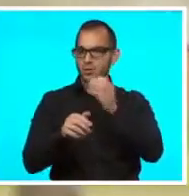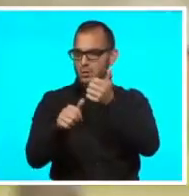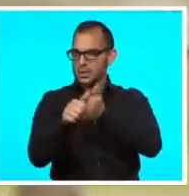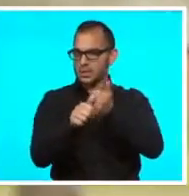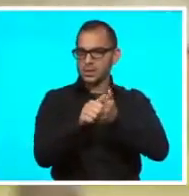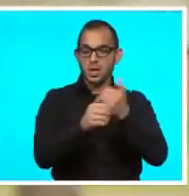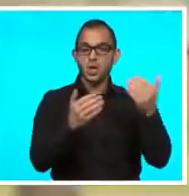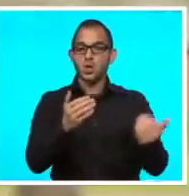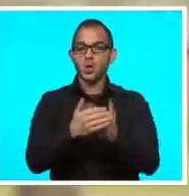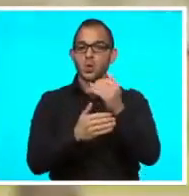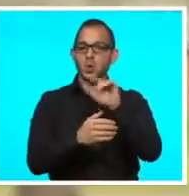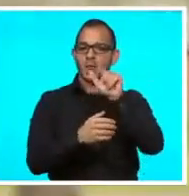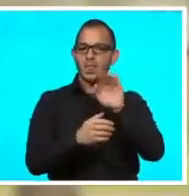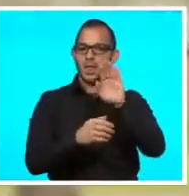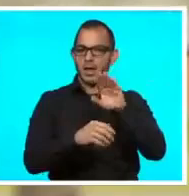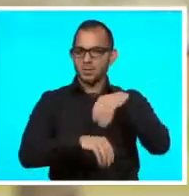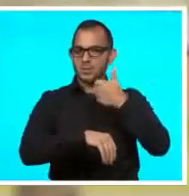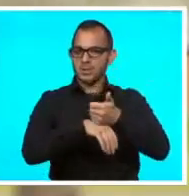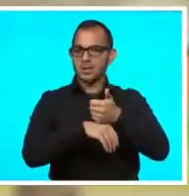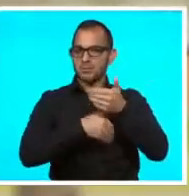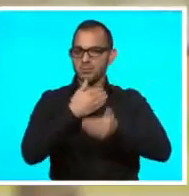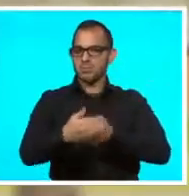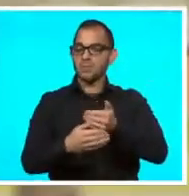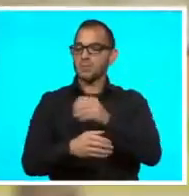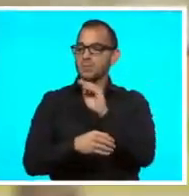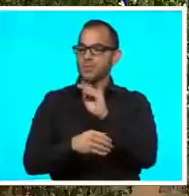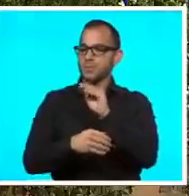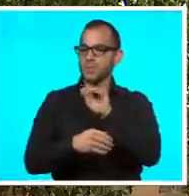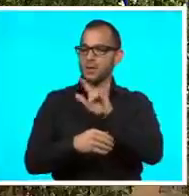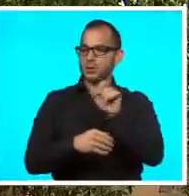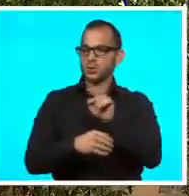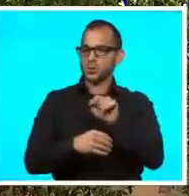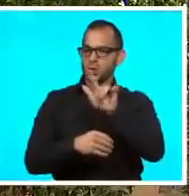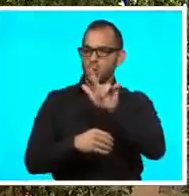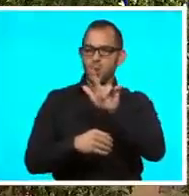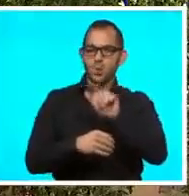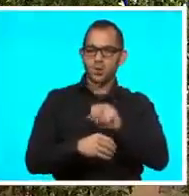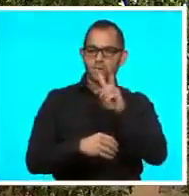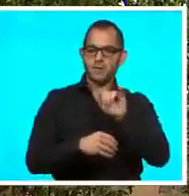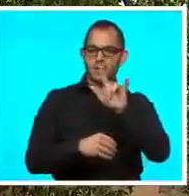soon as new lab equipment comes in. Marisol Villarreal, Channel 5 News at 6.